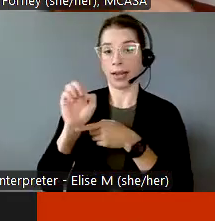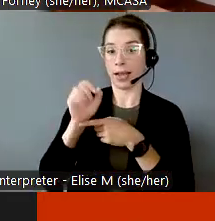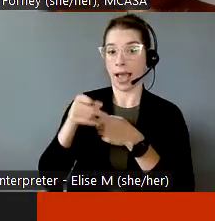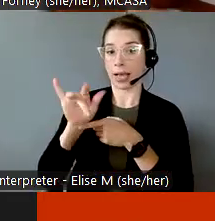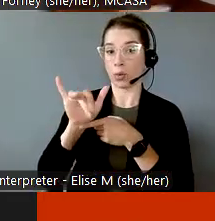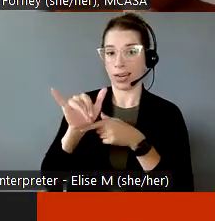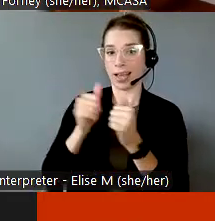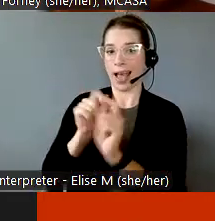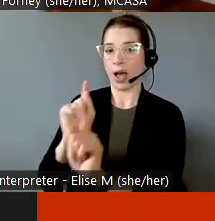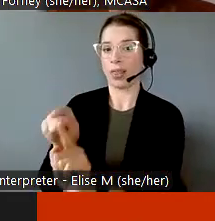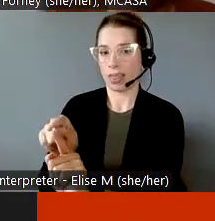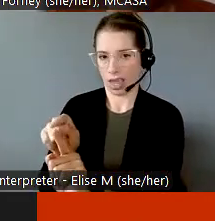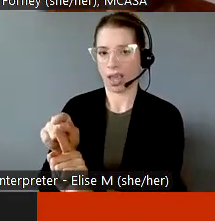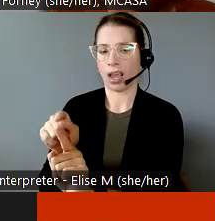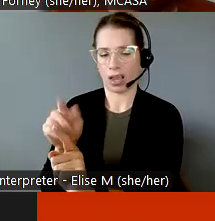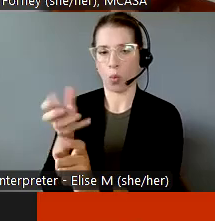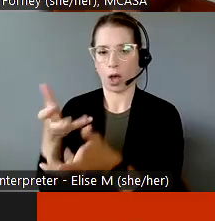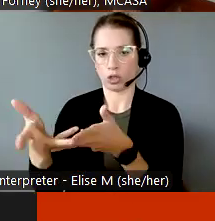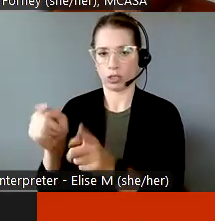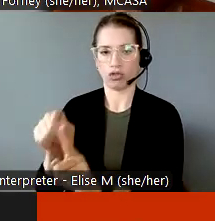how they want to be treated.